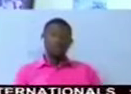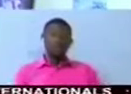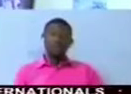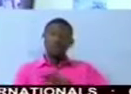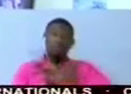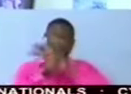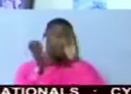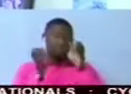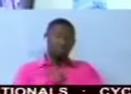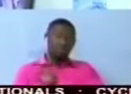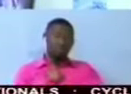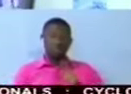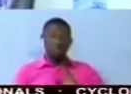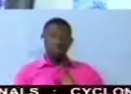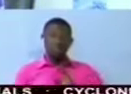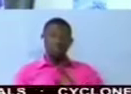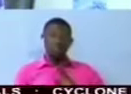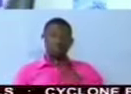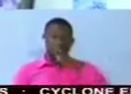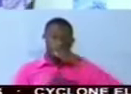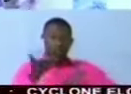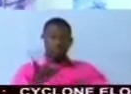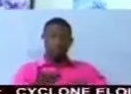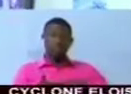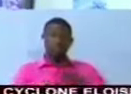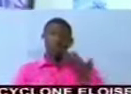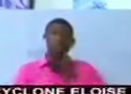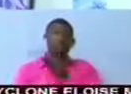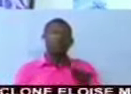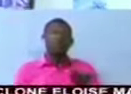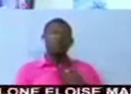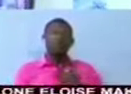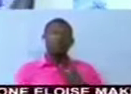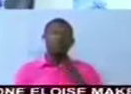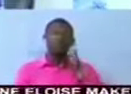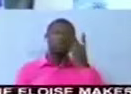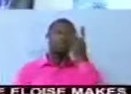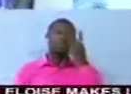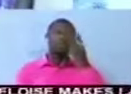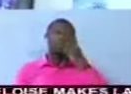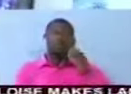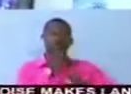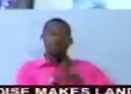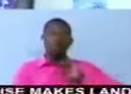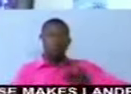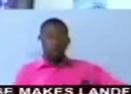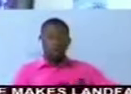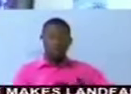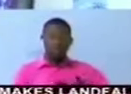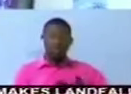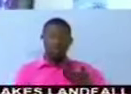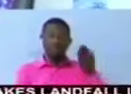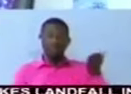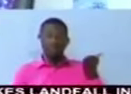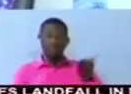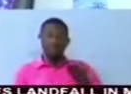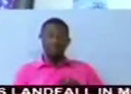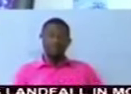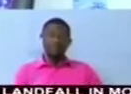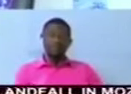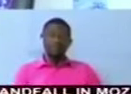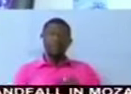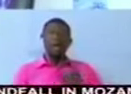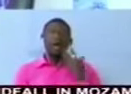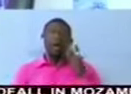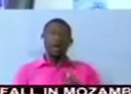documents where my second wife is. Mom la wax suma jabar né ko mo and ak suma brother am kum ko yobul. Kayiti kiram gi. That's how I asked my